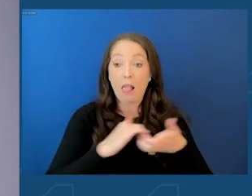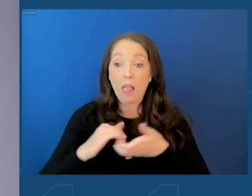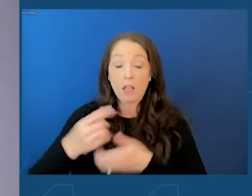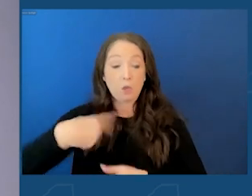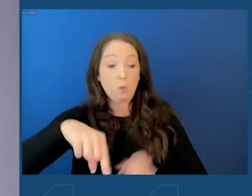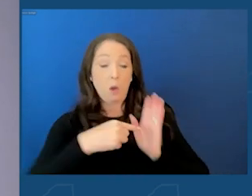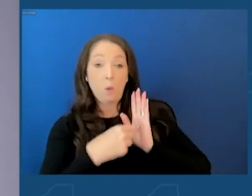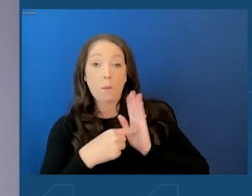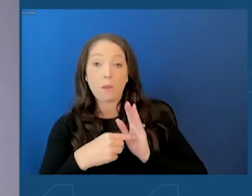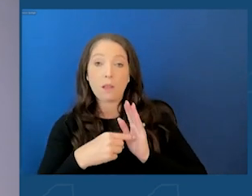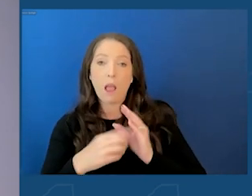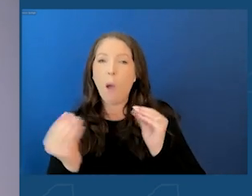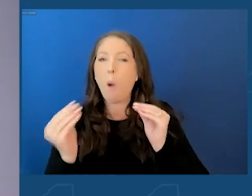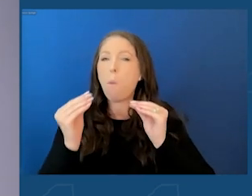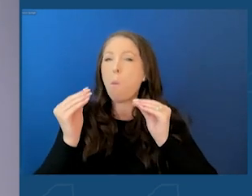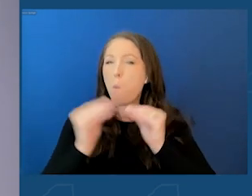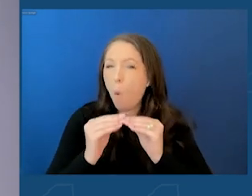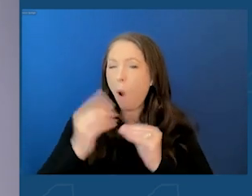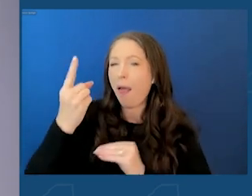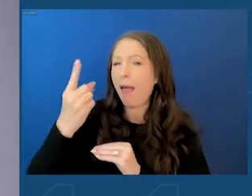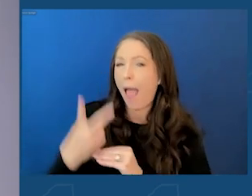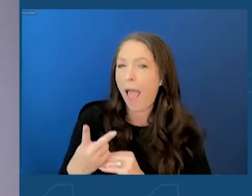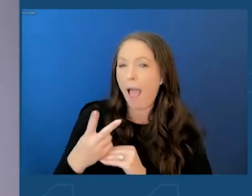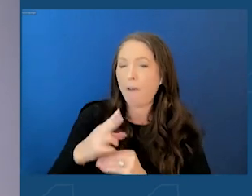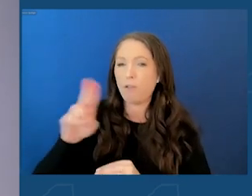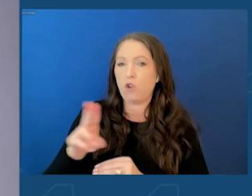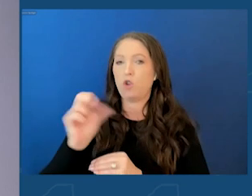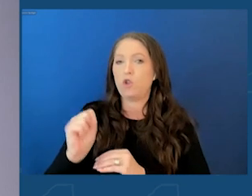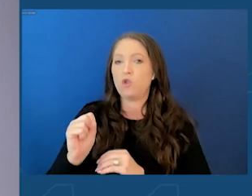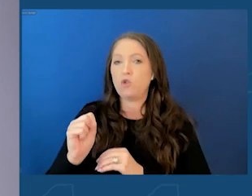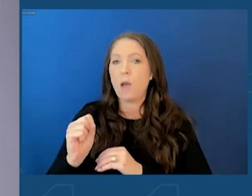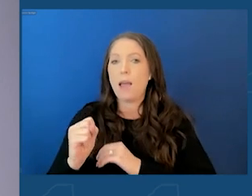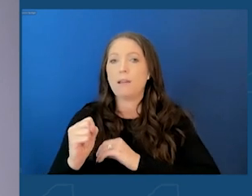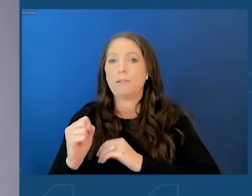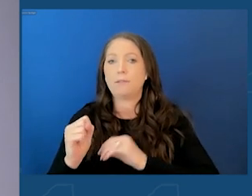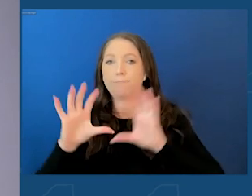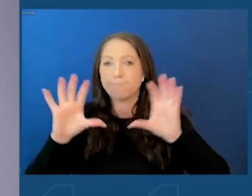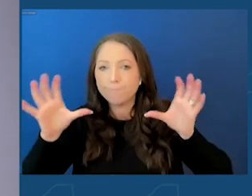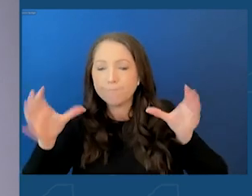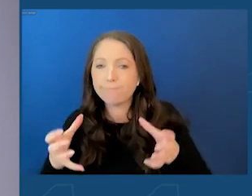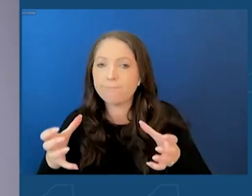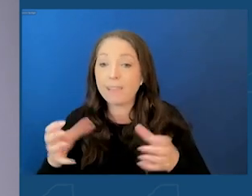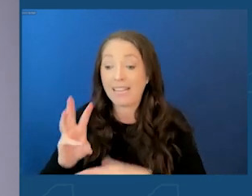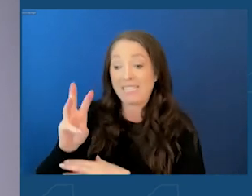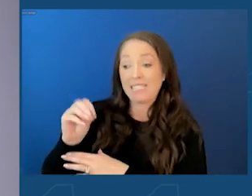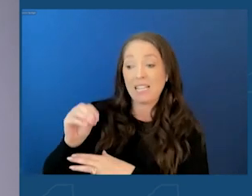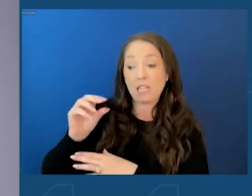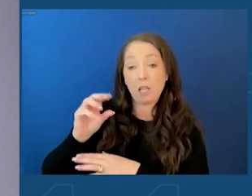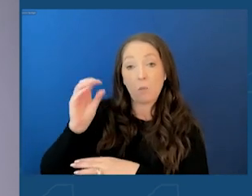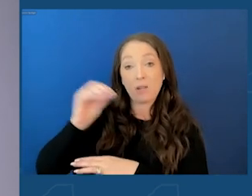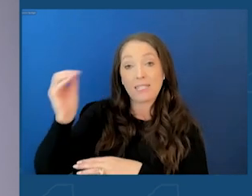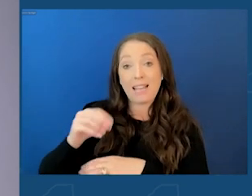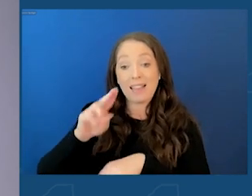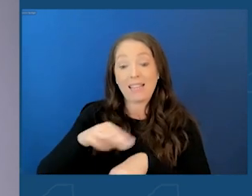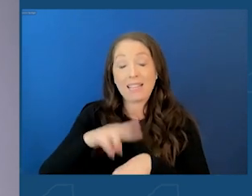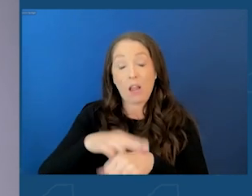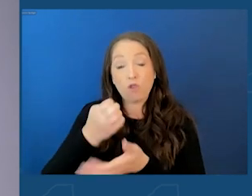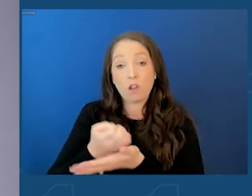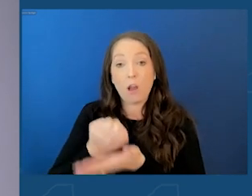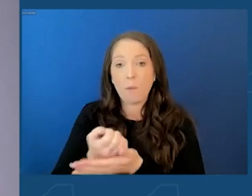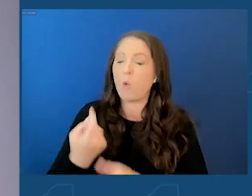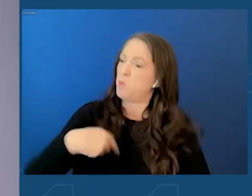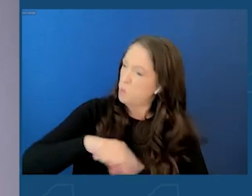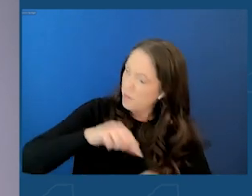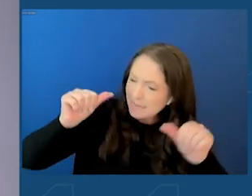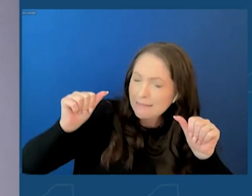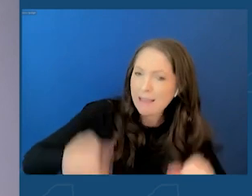U.S. population and 60% of the national economy, we can turn the tide on the threat of climate change and build a